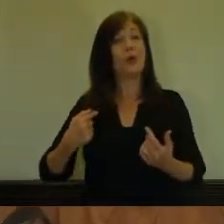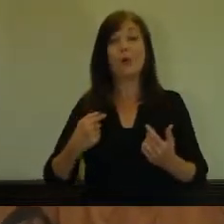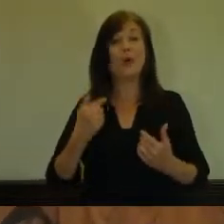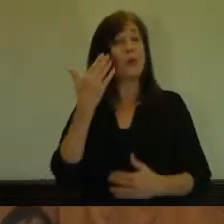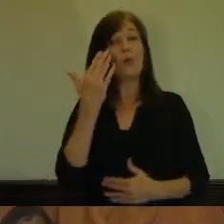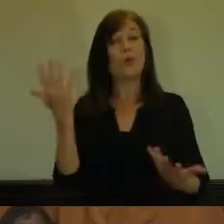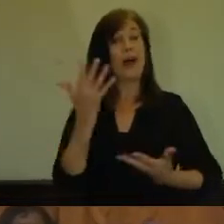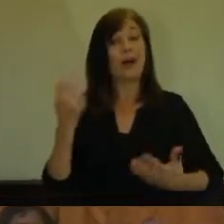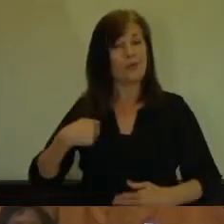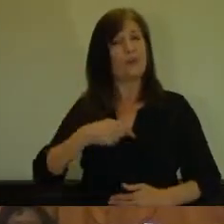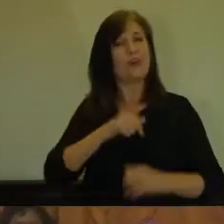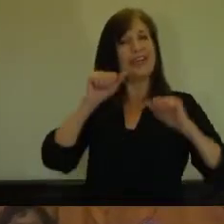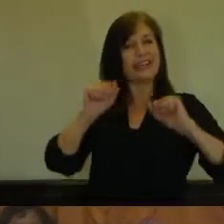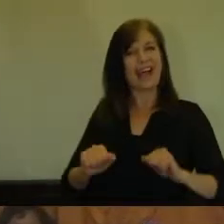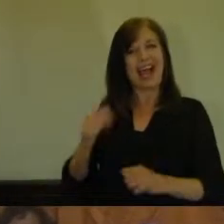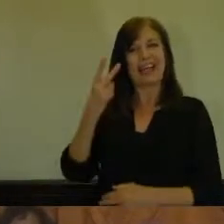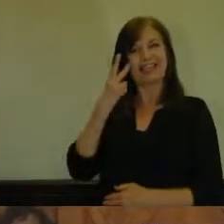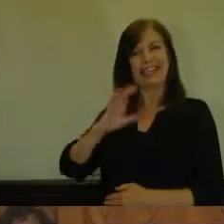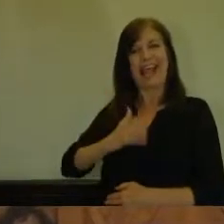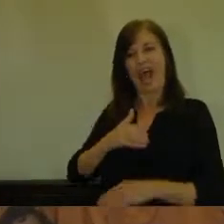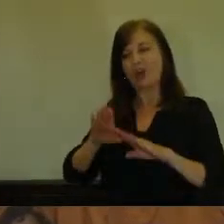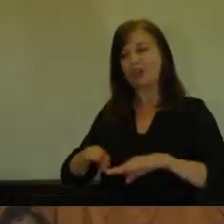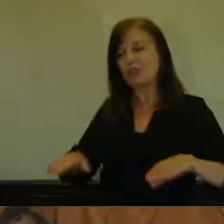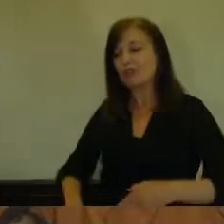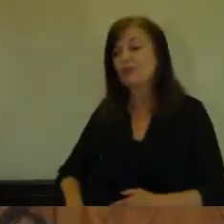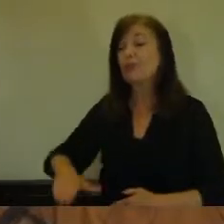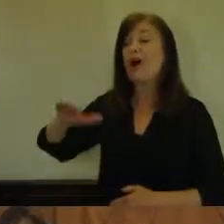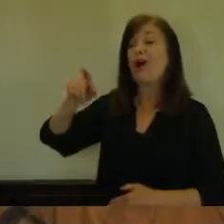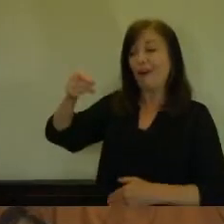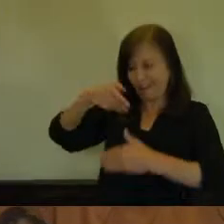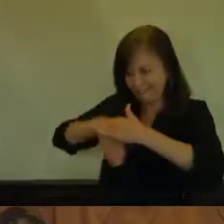Watch our children's children grow,